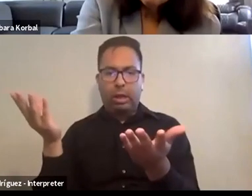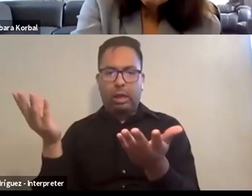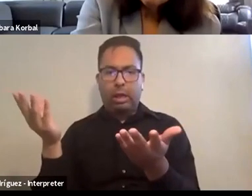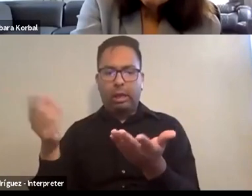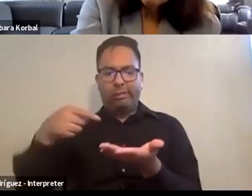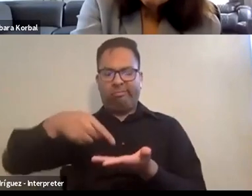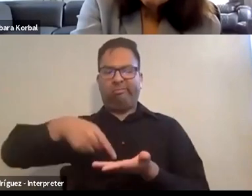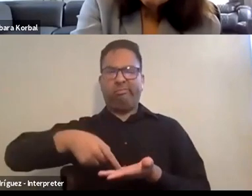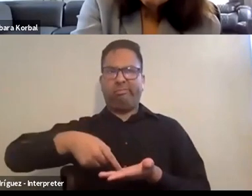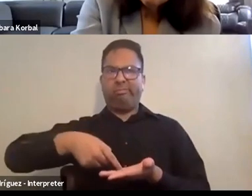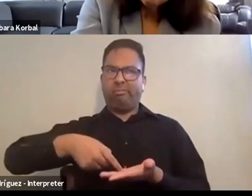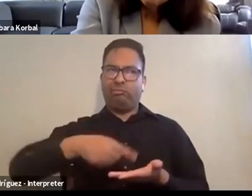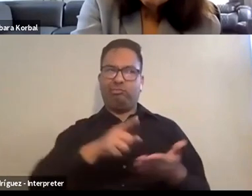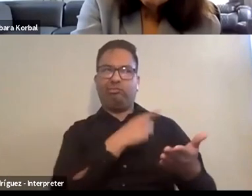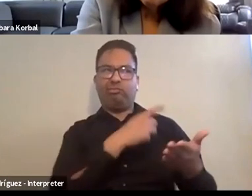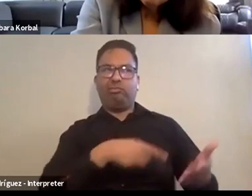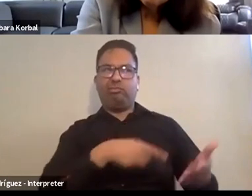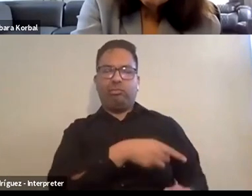But El Corno also